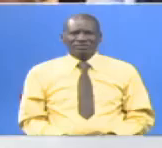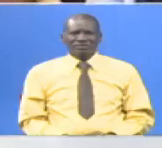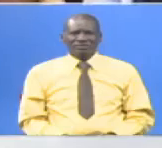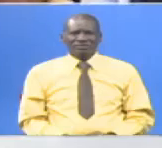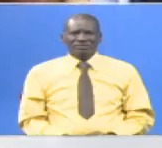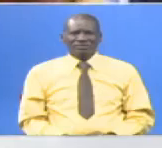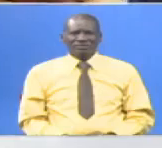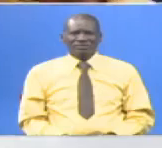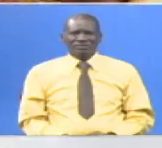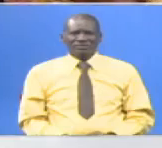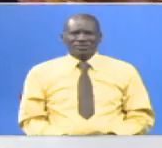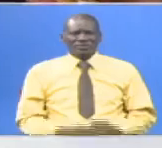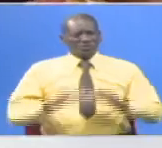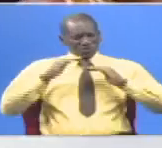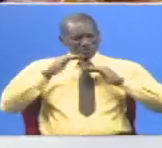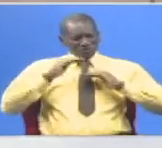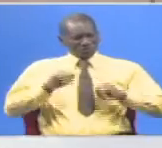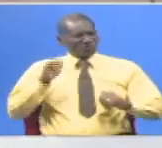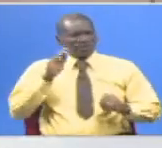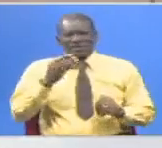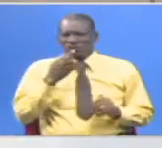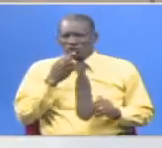Tutulie tusikie kiapo.